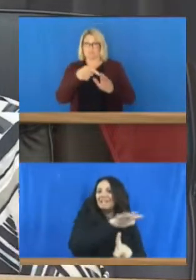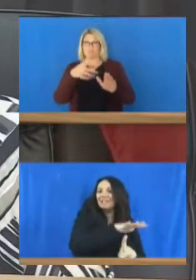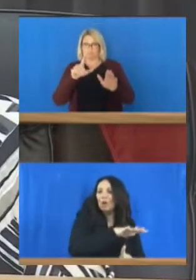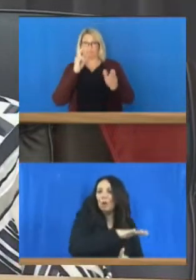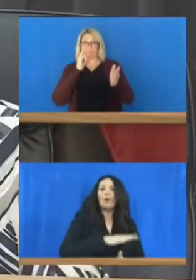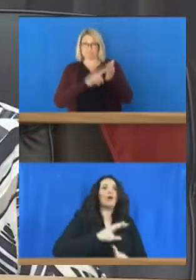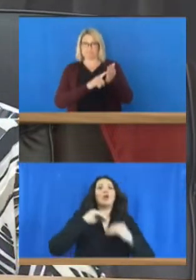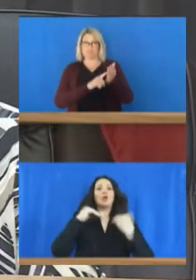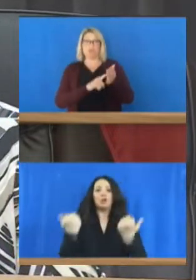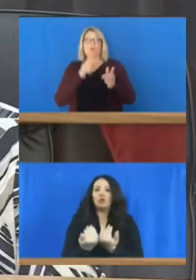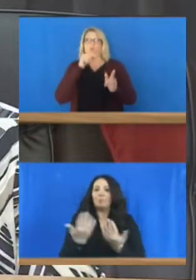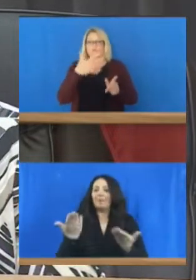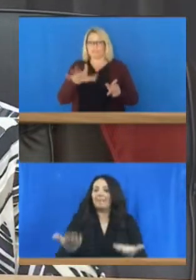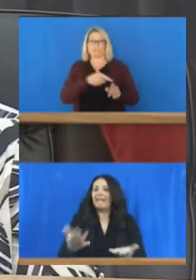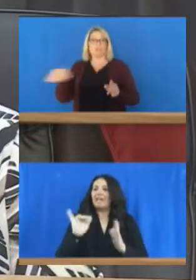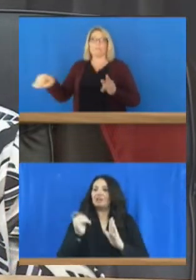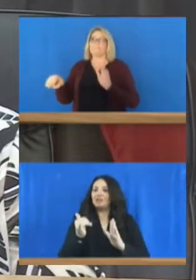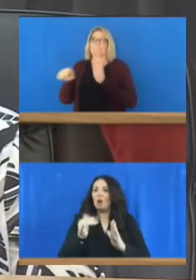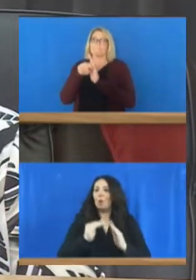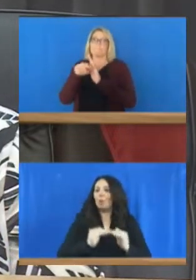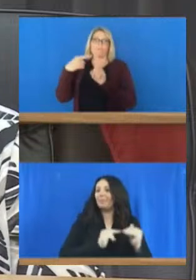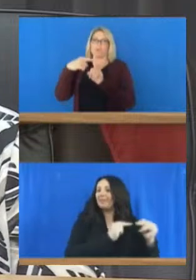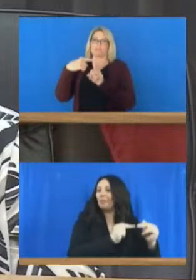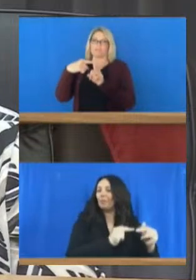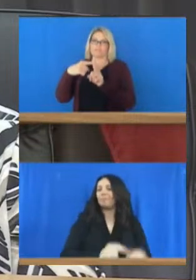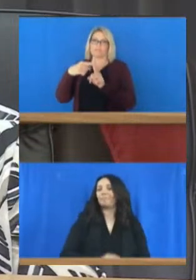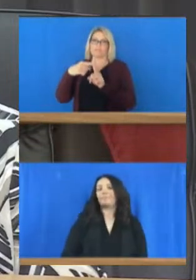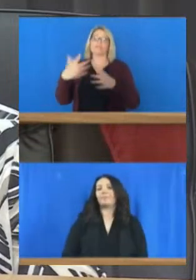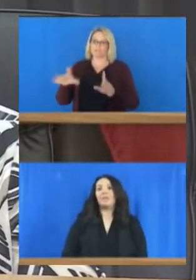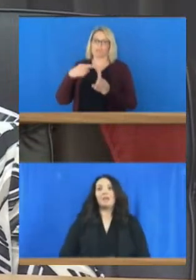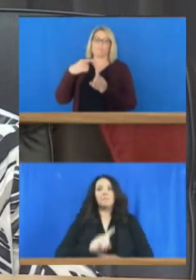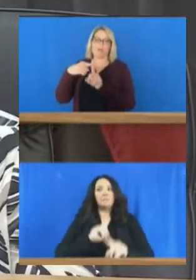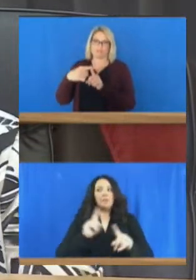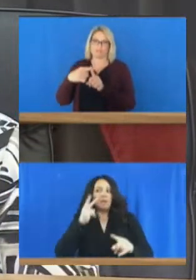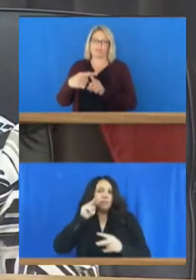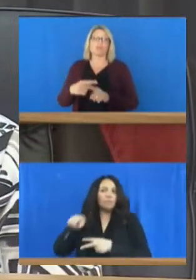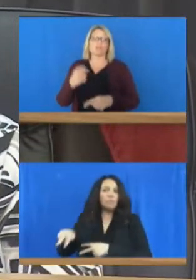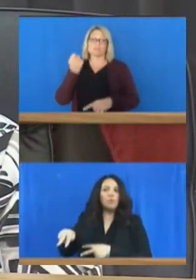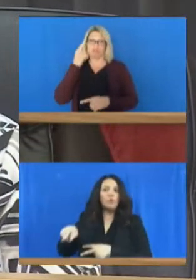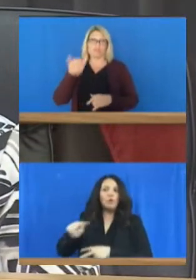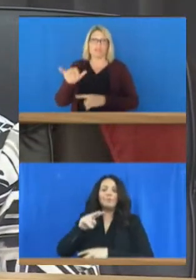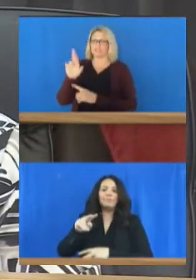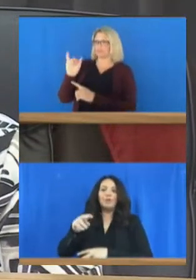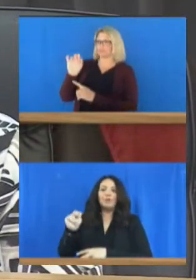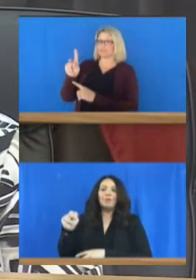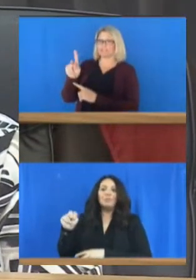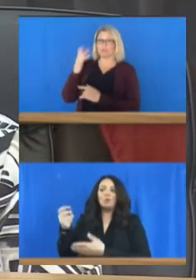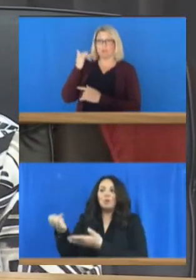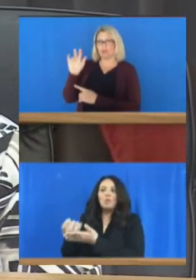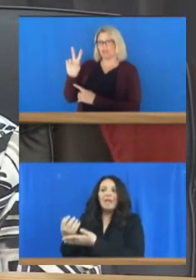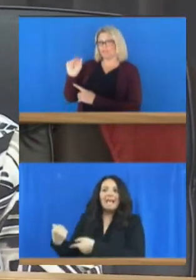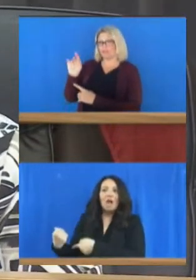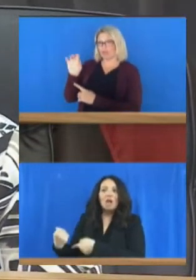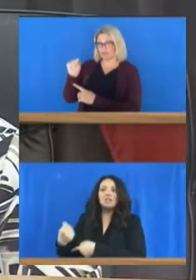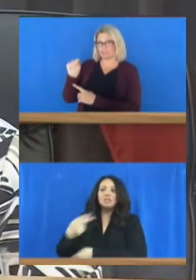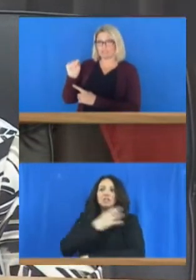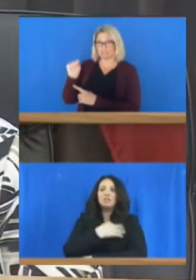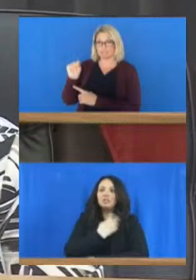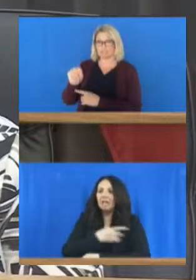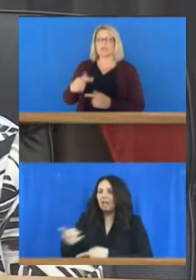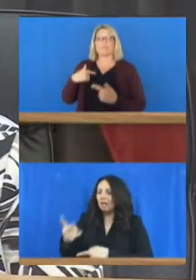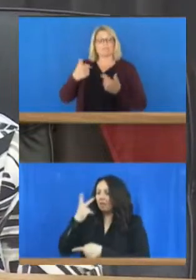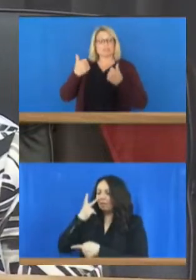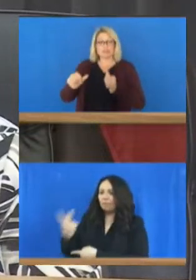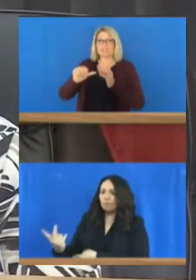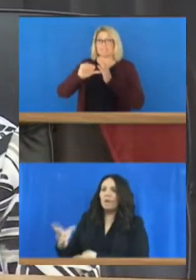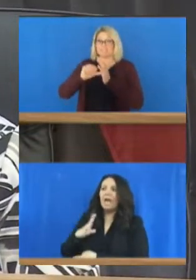we will continue to make all of this happen by working together as we have since the beginning of the outbreak, of the pandemic, rather. Thank you very